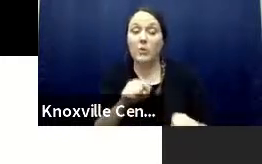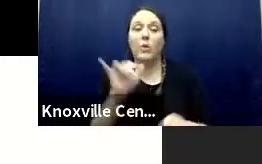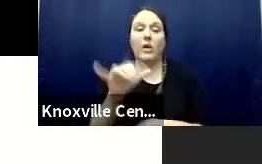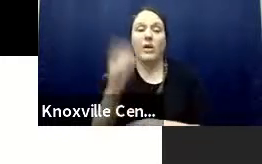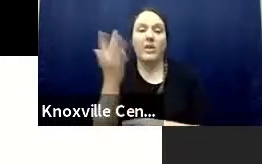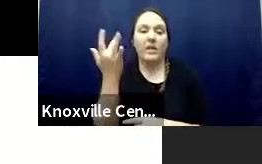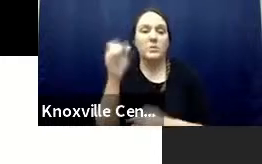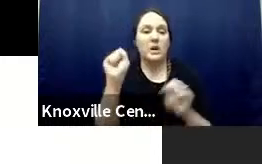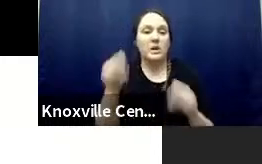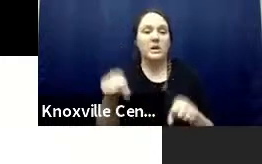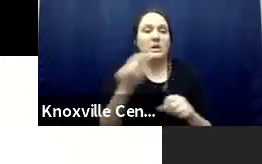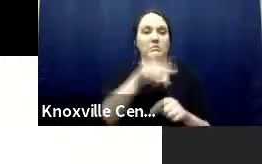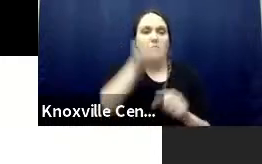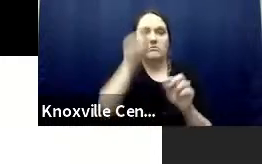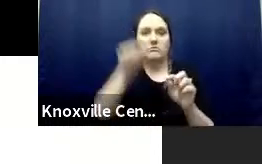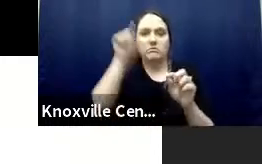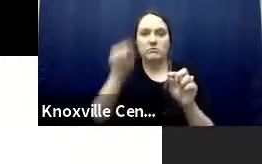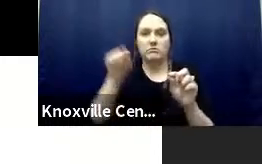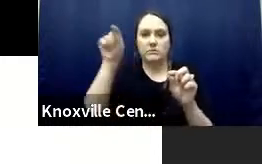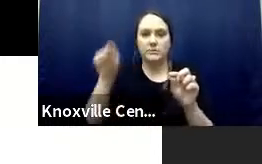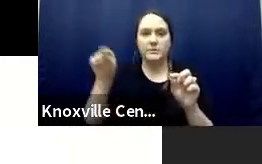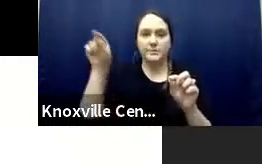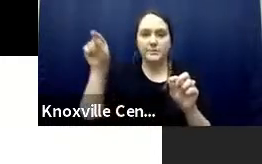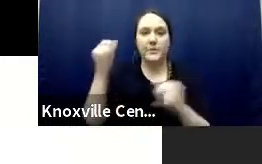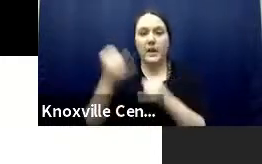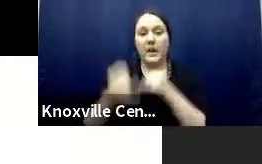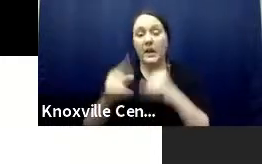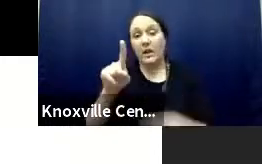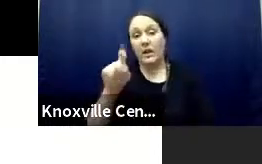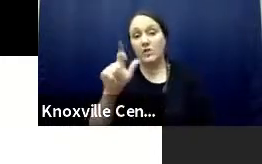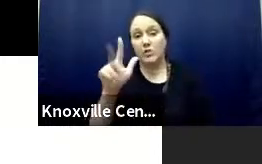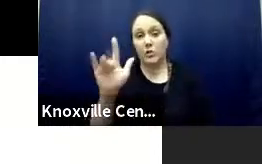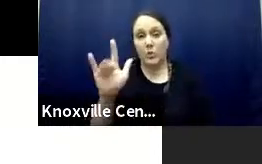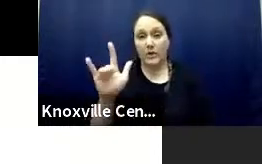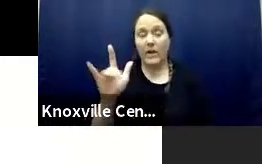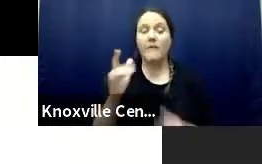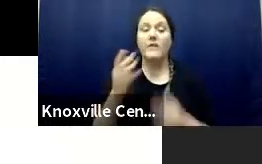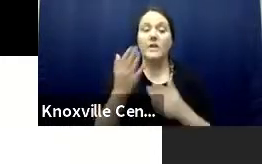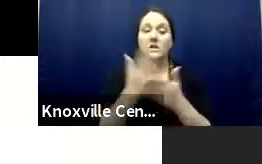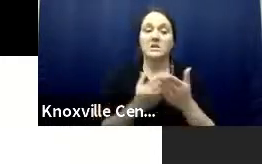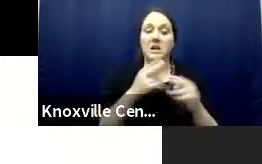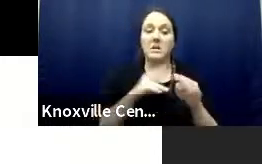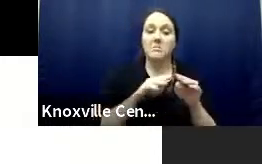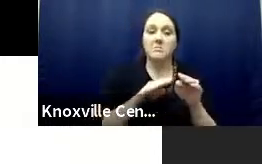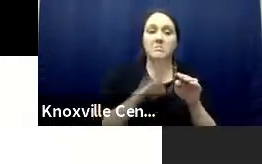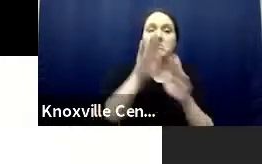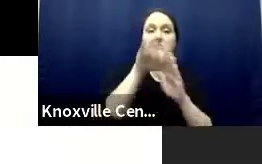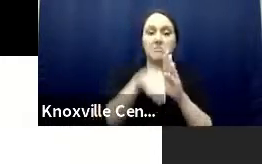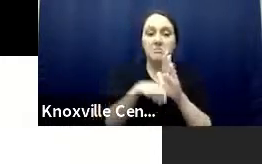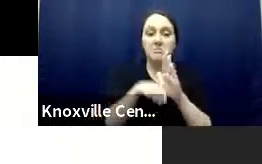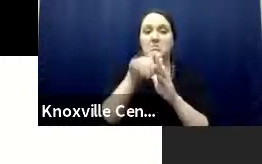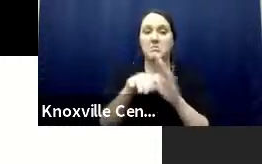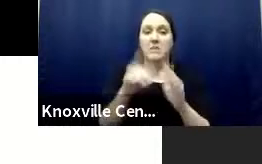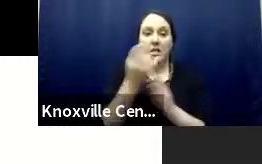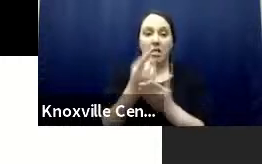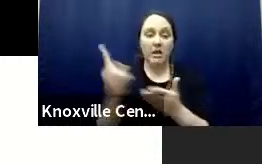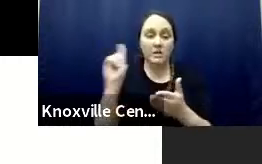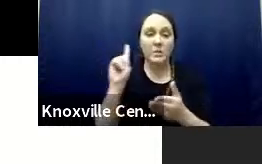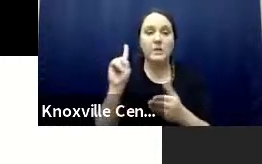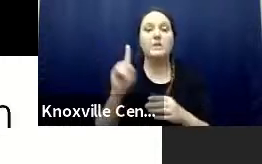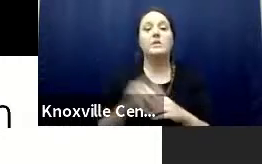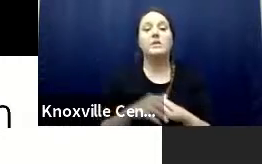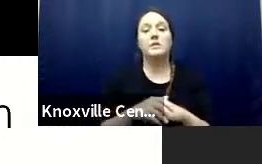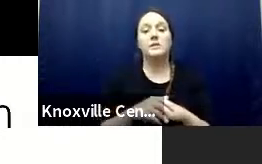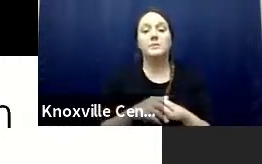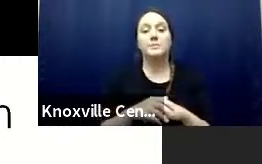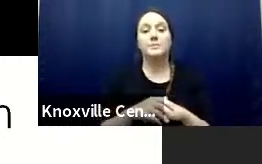jagged. So we ended at 125, which notably, even though there was some up and down, was where we were last week at the same time. Next